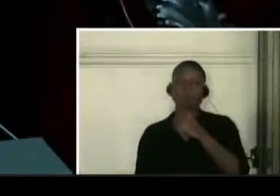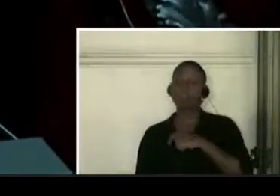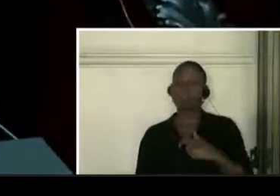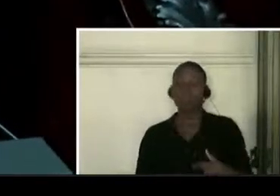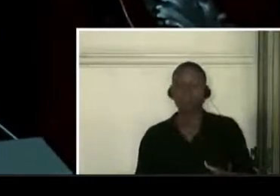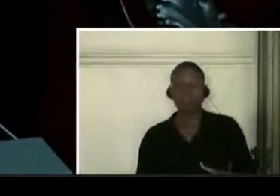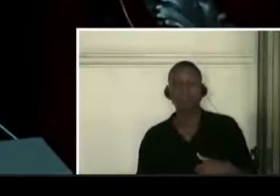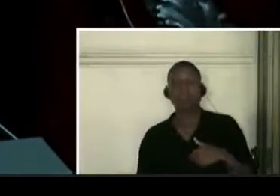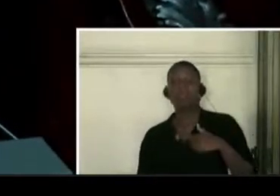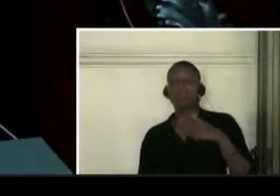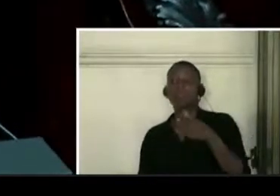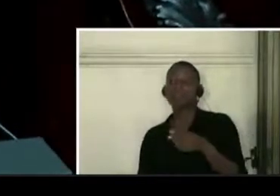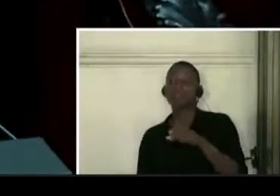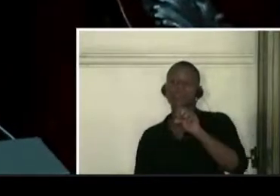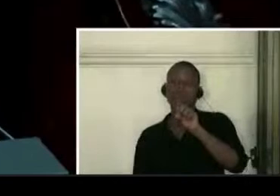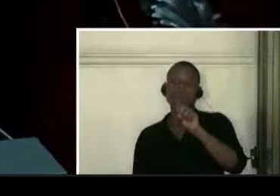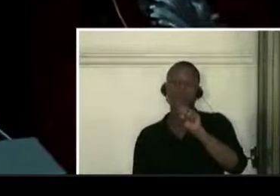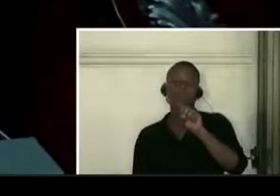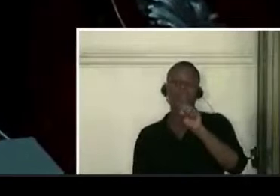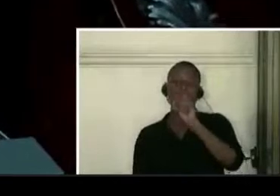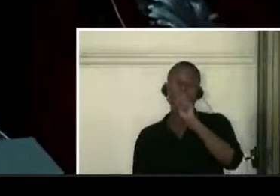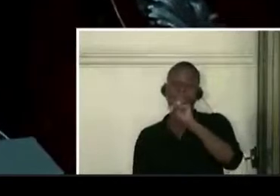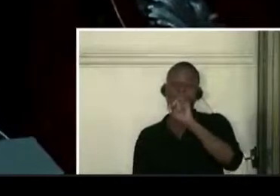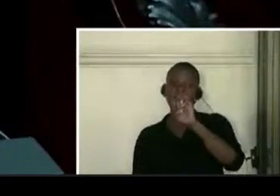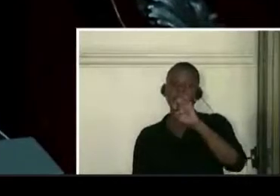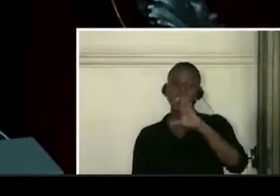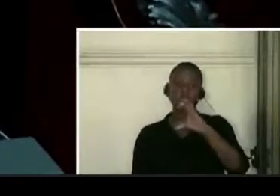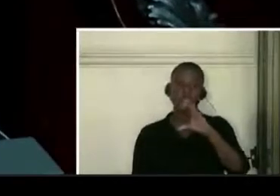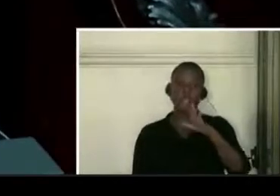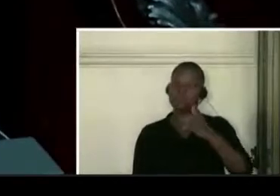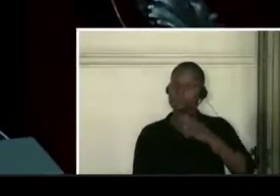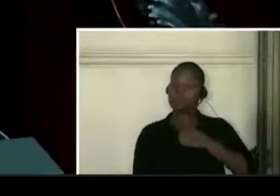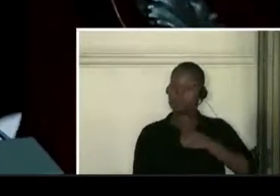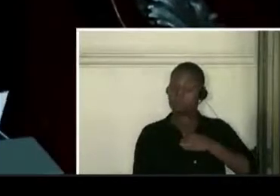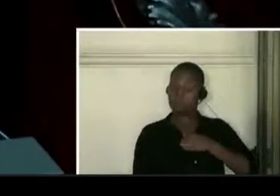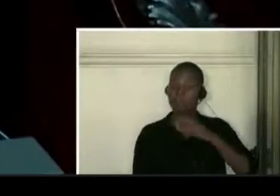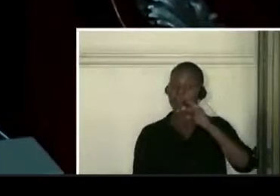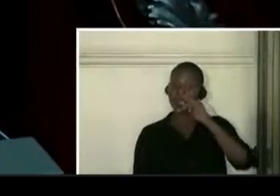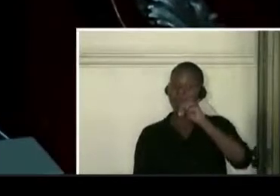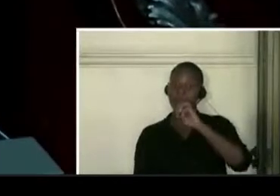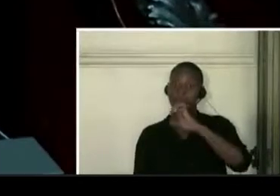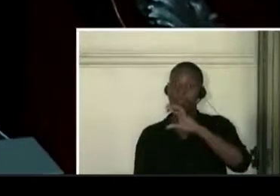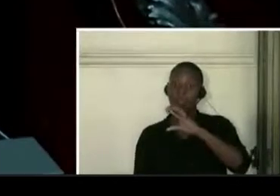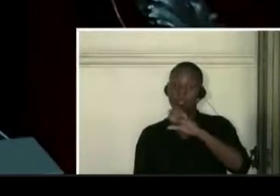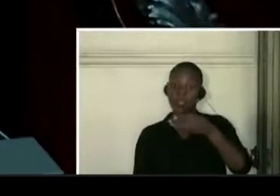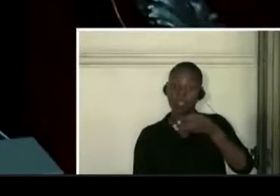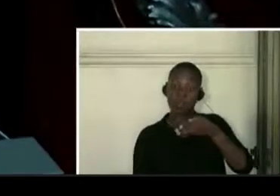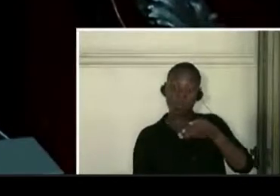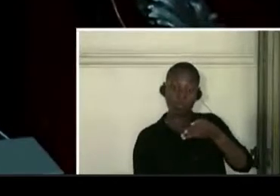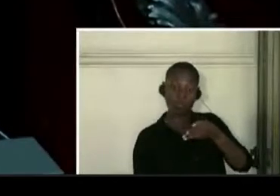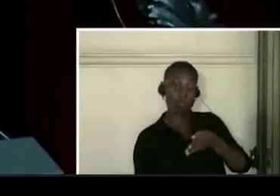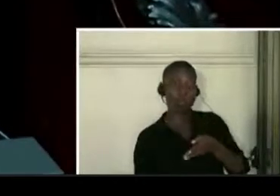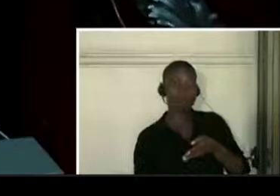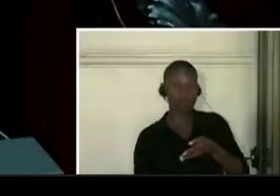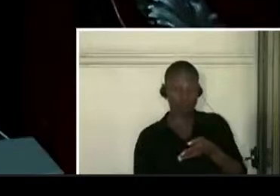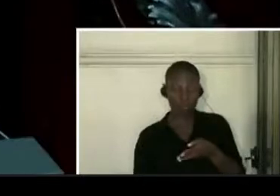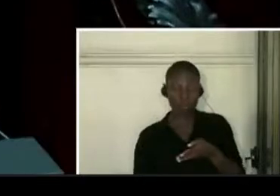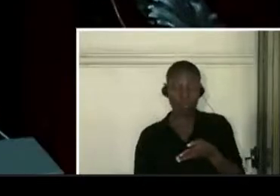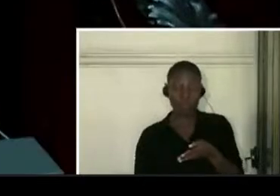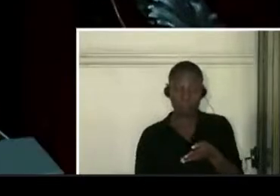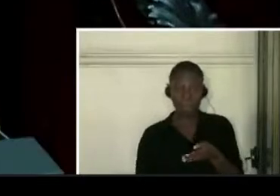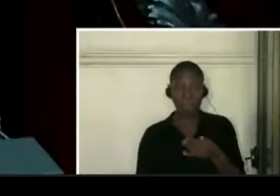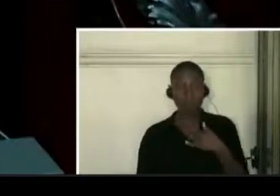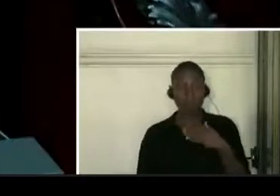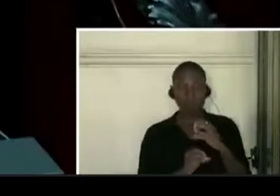wesifundazwe MEC wethu MEC wami okhona la endlini kaMavimbela Mkholo. Angibonge